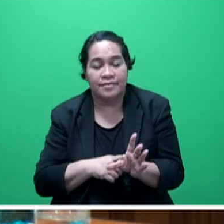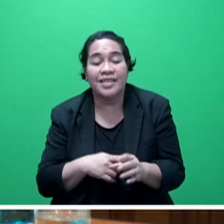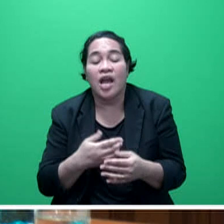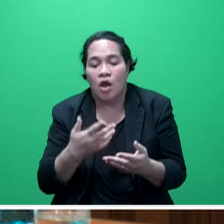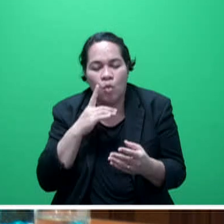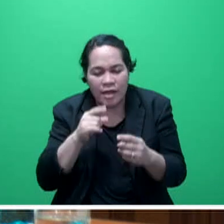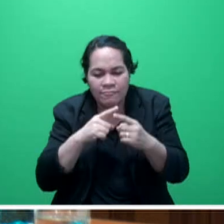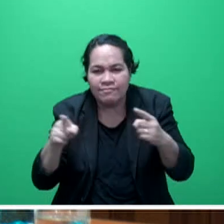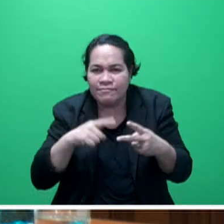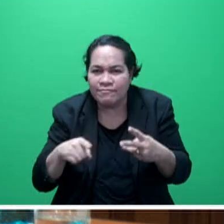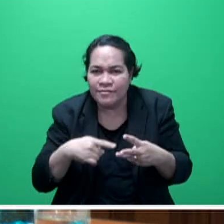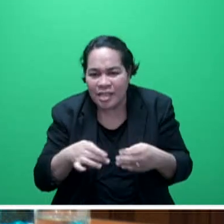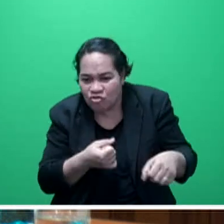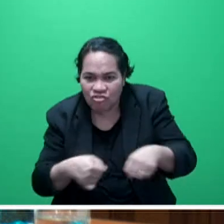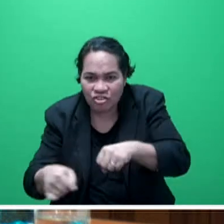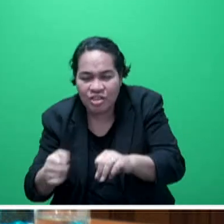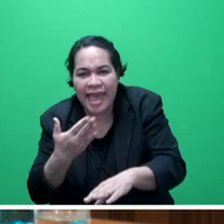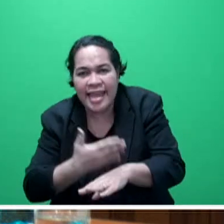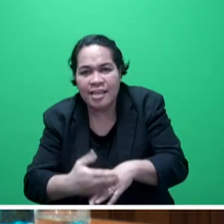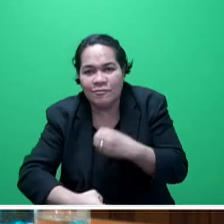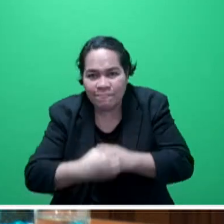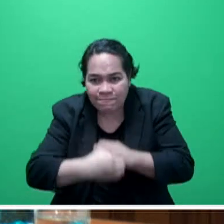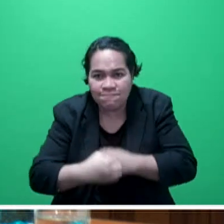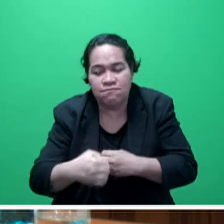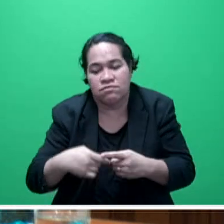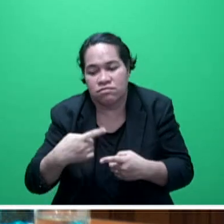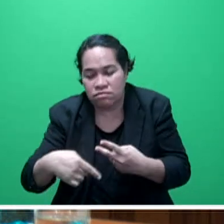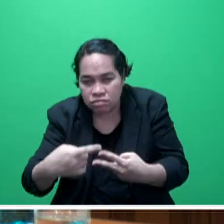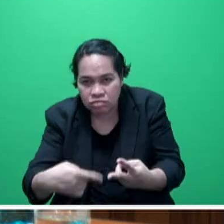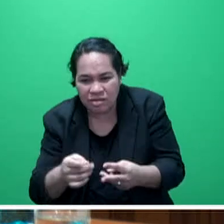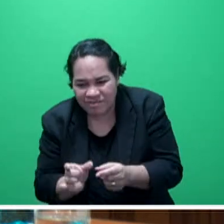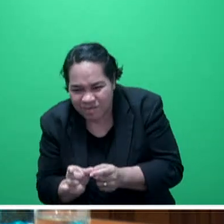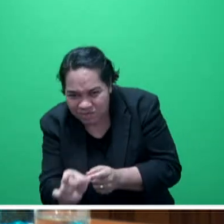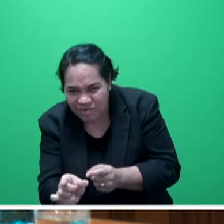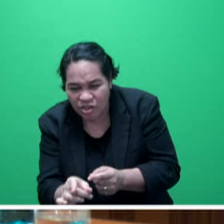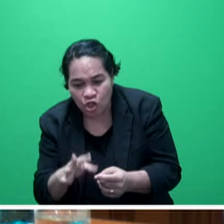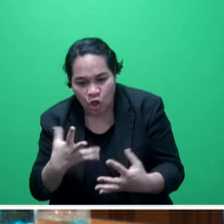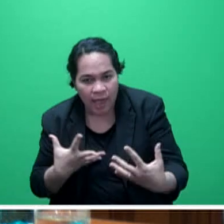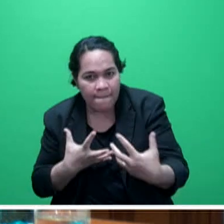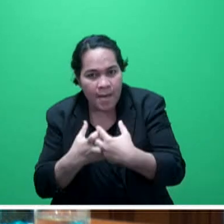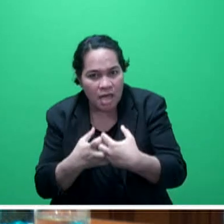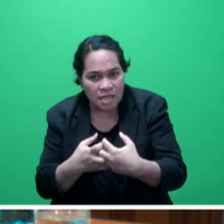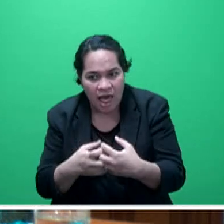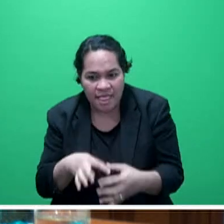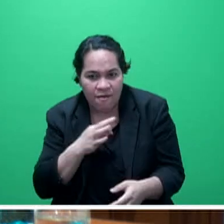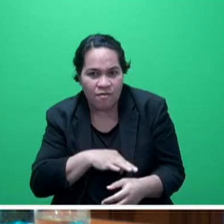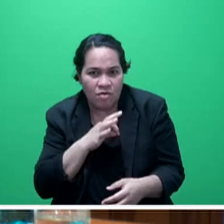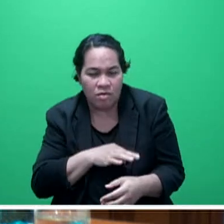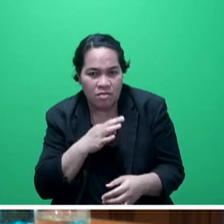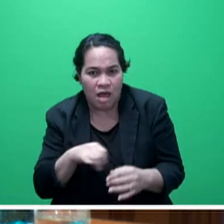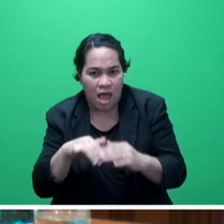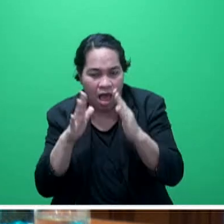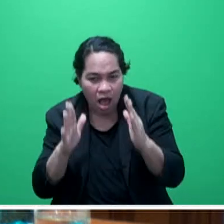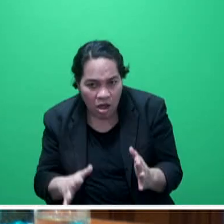outline strategies, direction, and new mechanisms to meet the increasing demand for affordable housing and strengthen the legal framework across